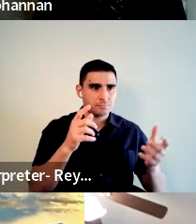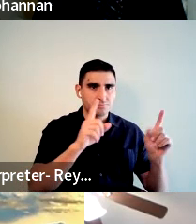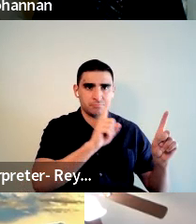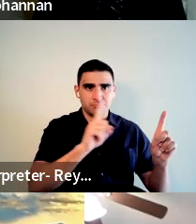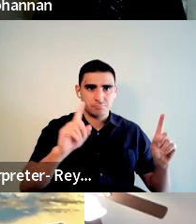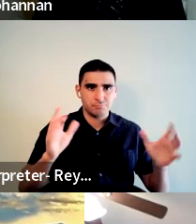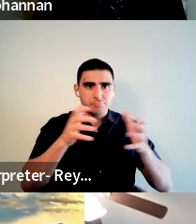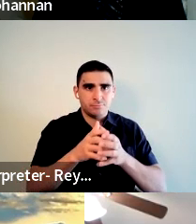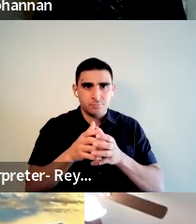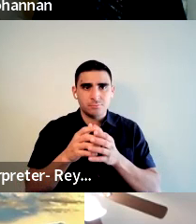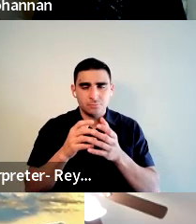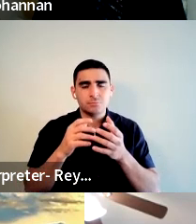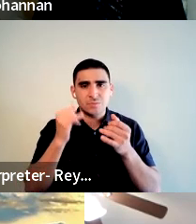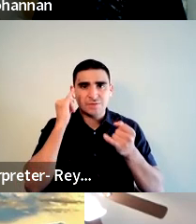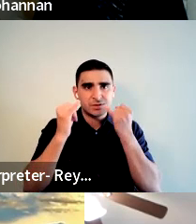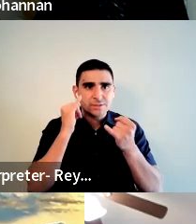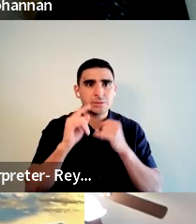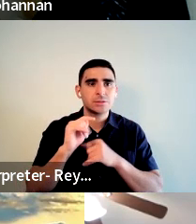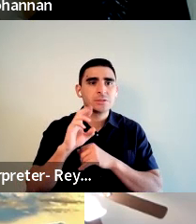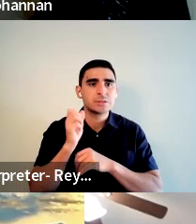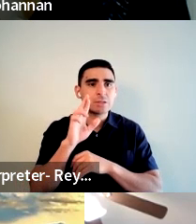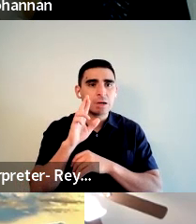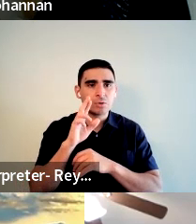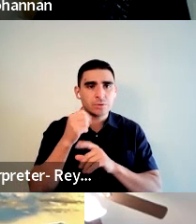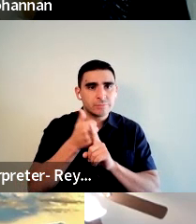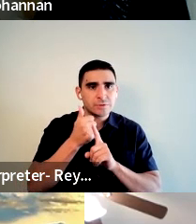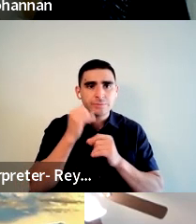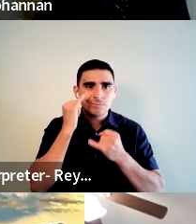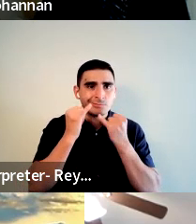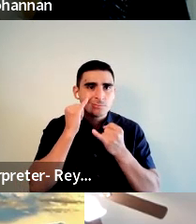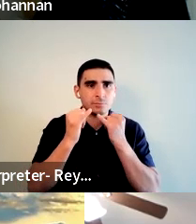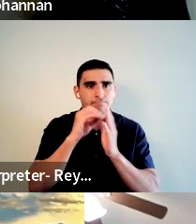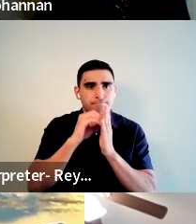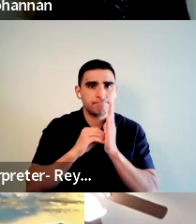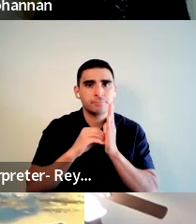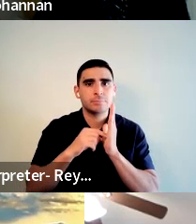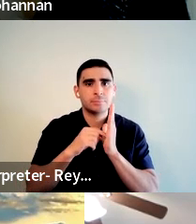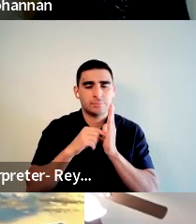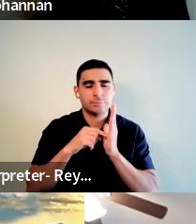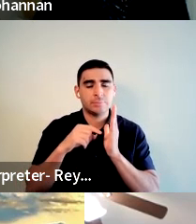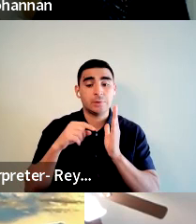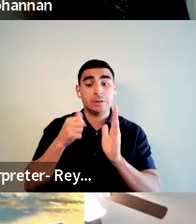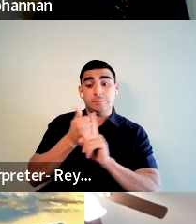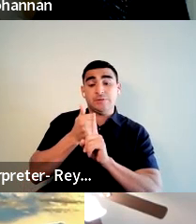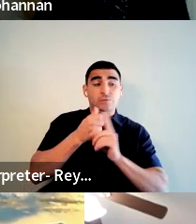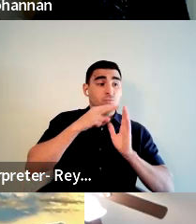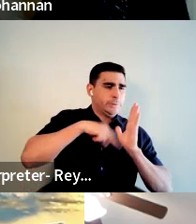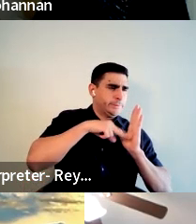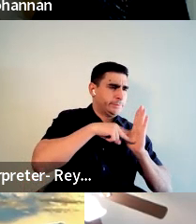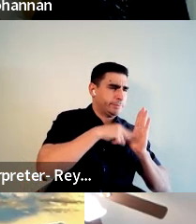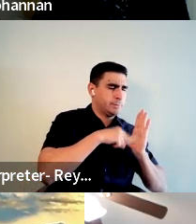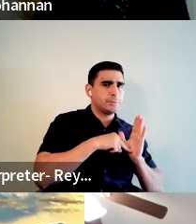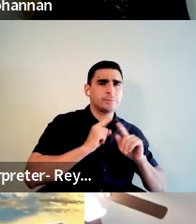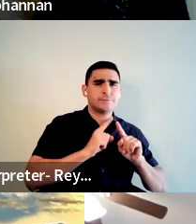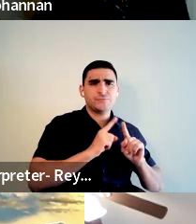group of ideas that Tucker had pulled together out of all of the stuff that he had read. And what